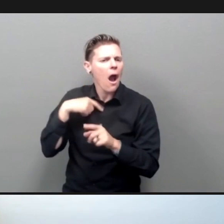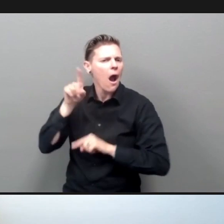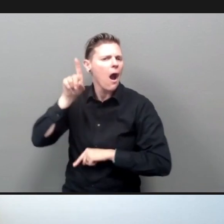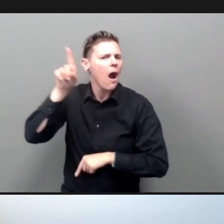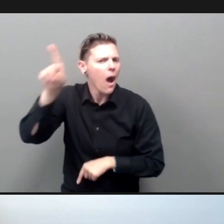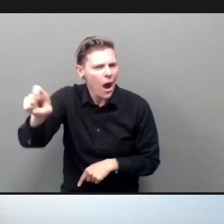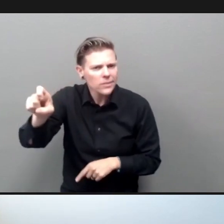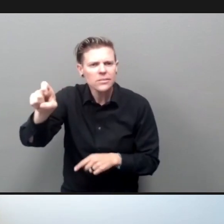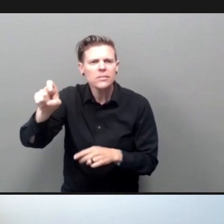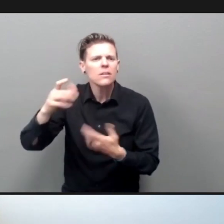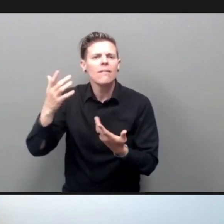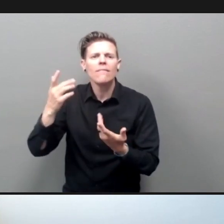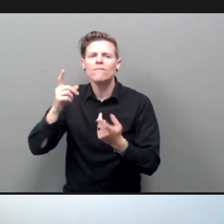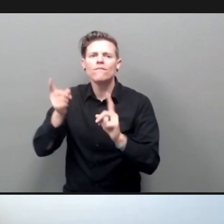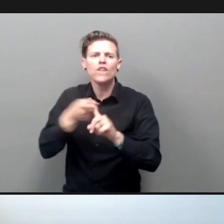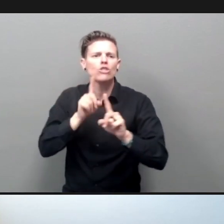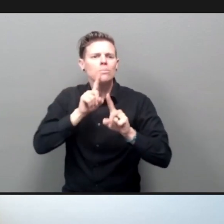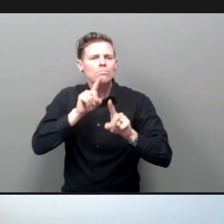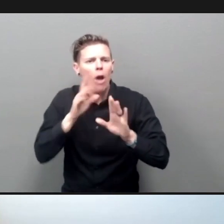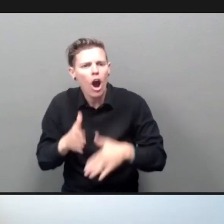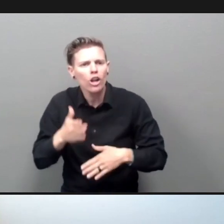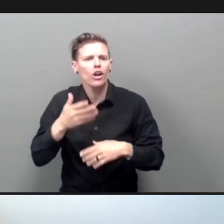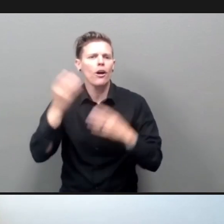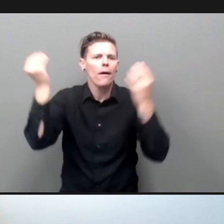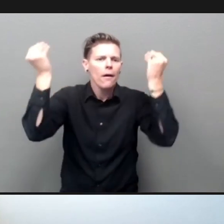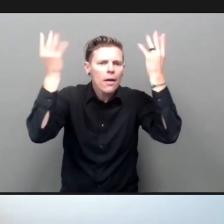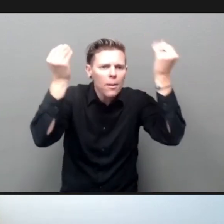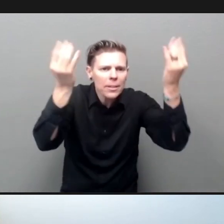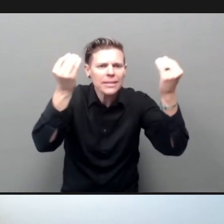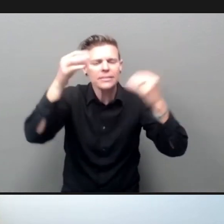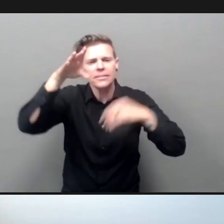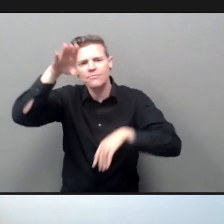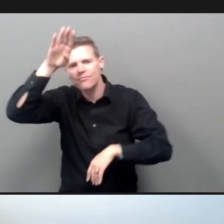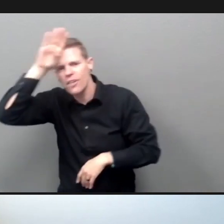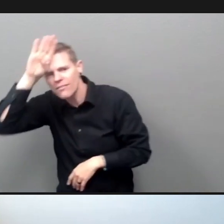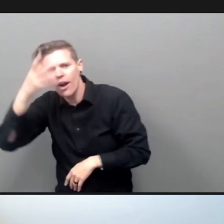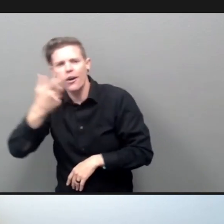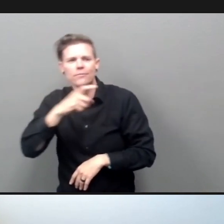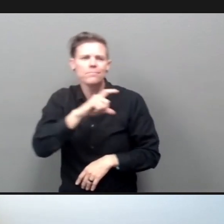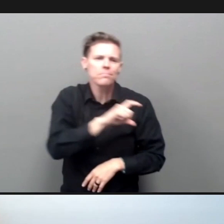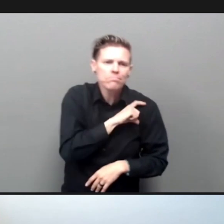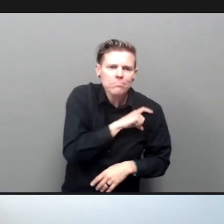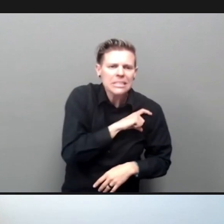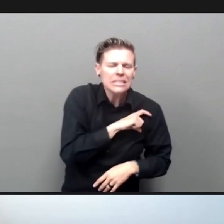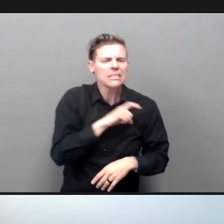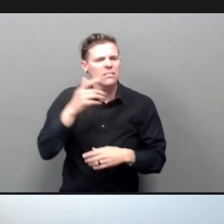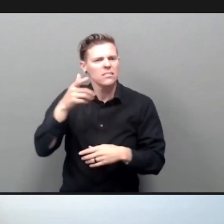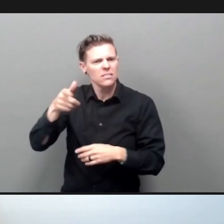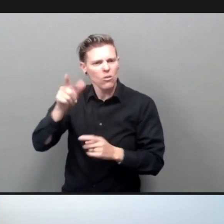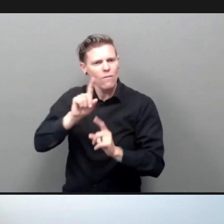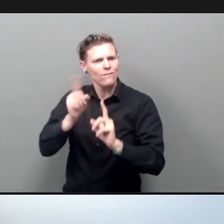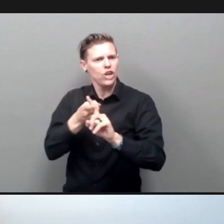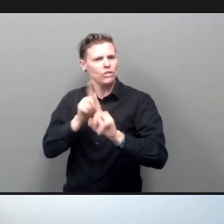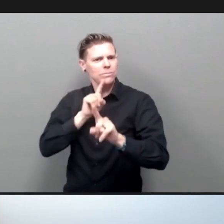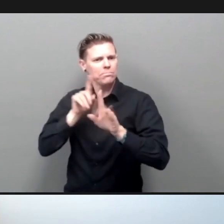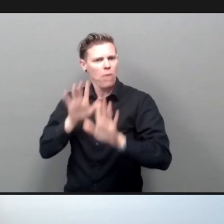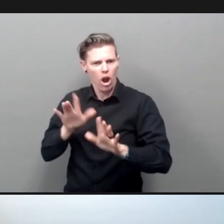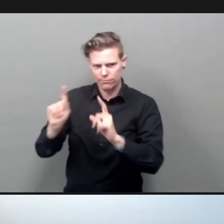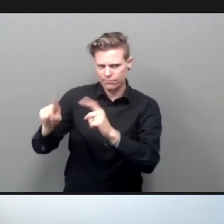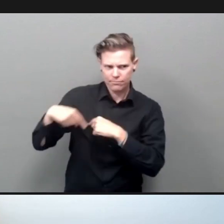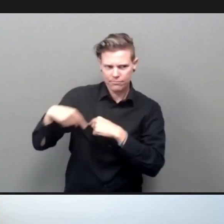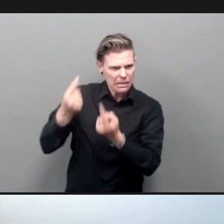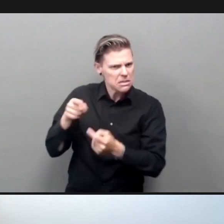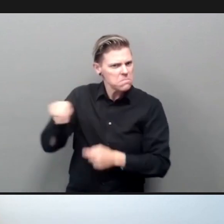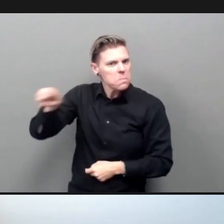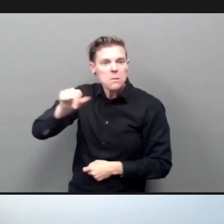my understanding that at this time, they have not been included in the vaccine mandate for healthcare workers. And I was wondering if you could expand a little bit